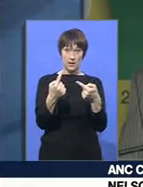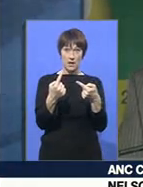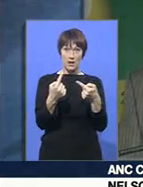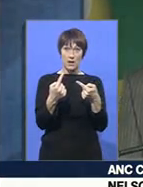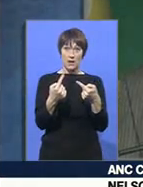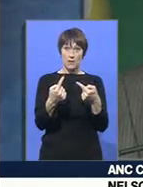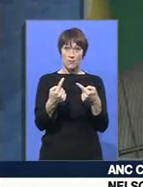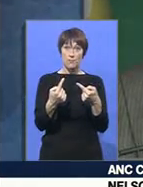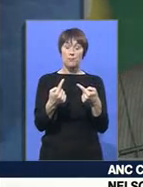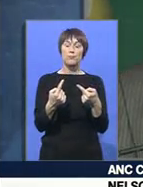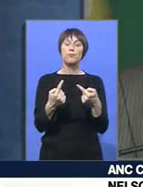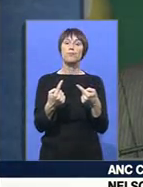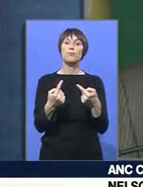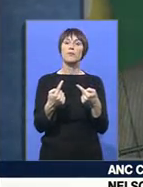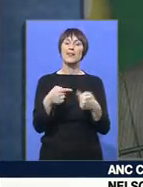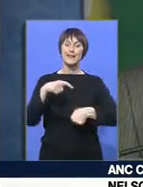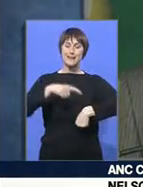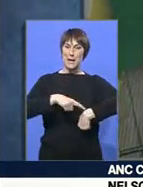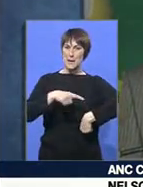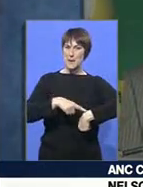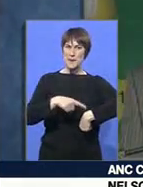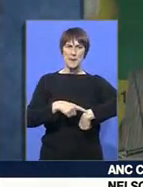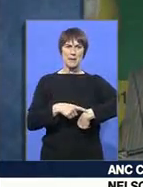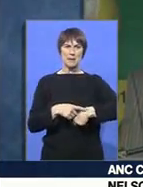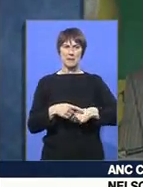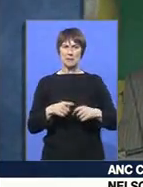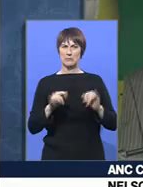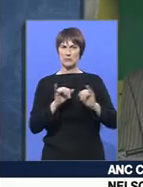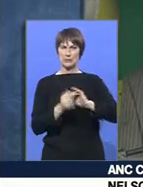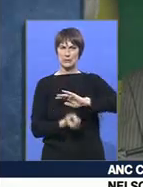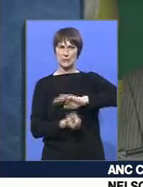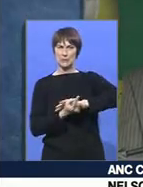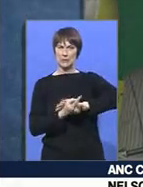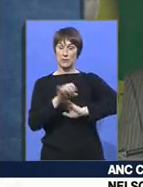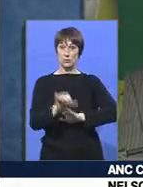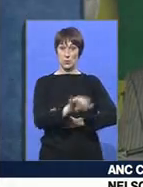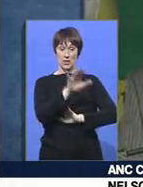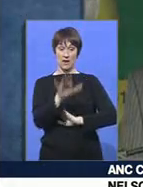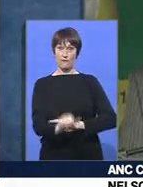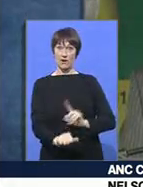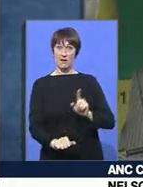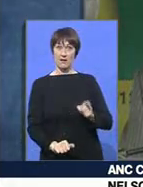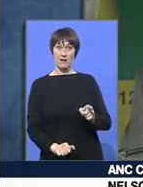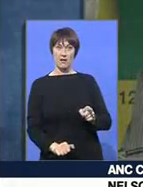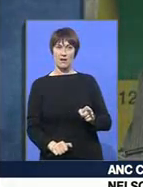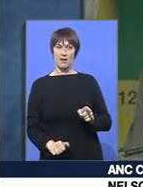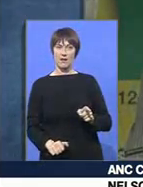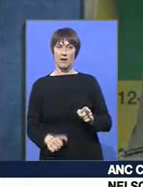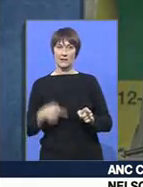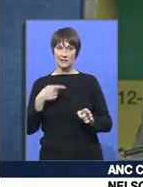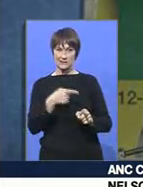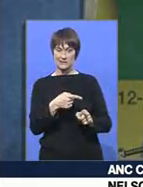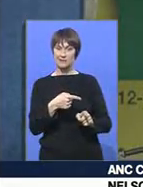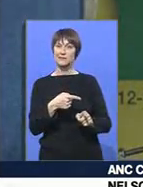in response to the pending declaration of South Africa as